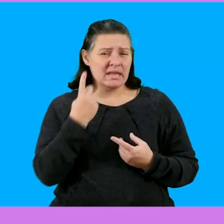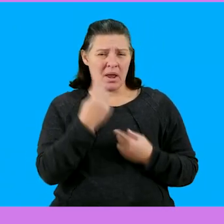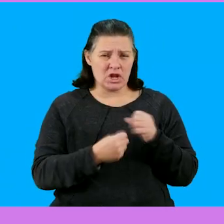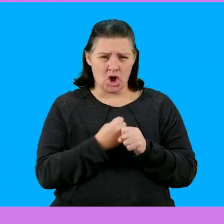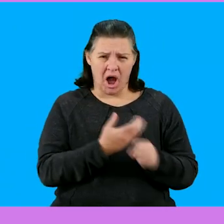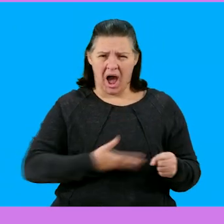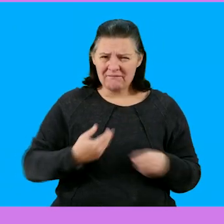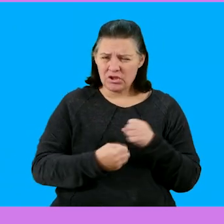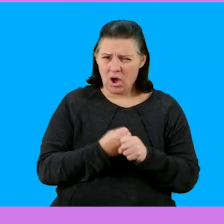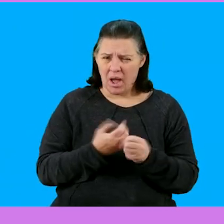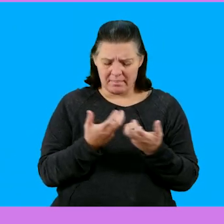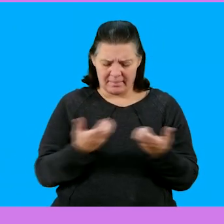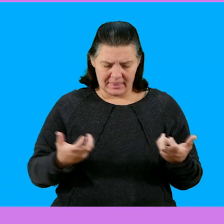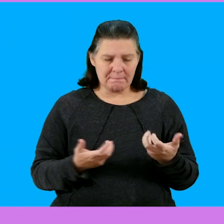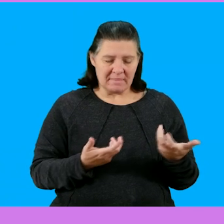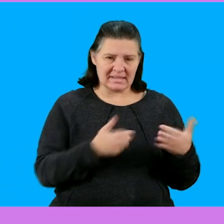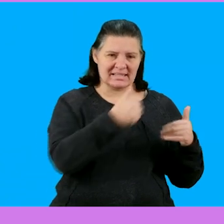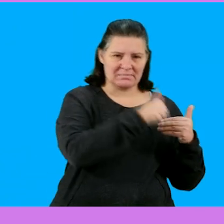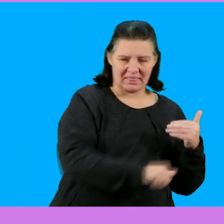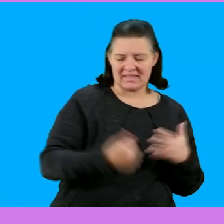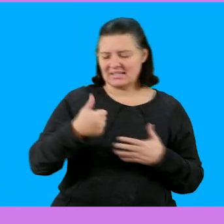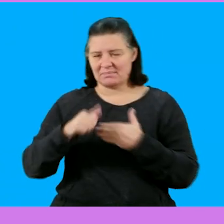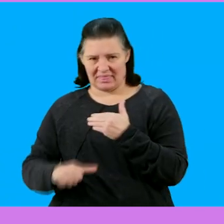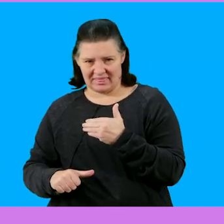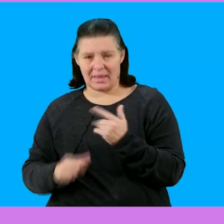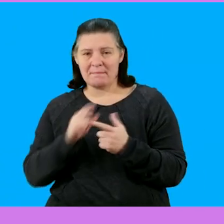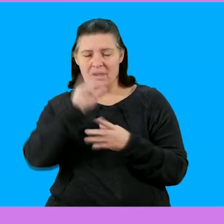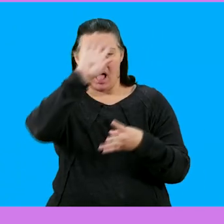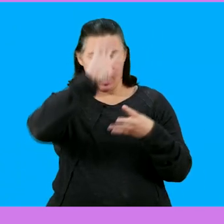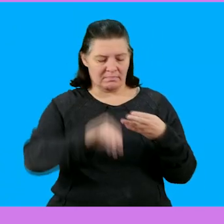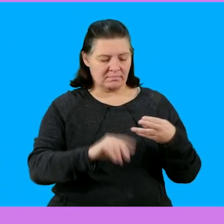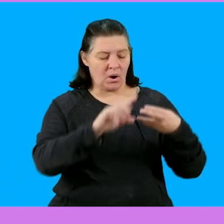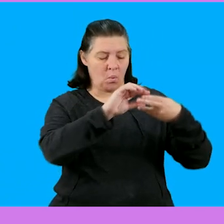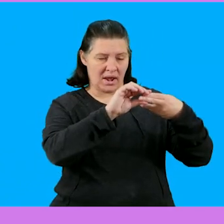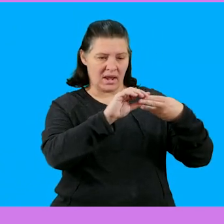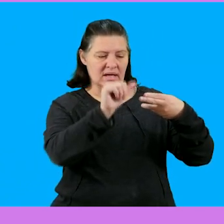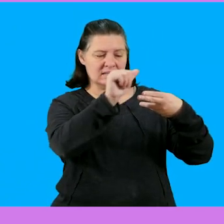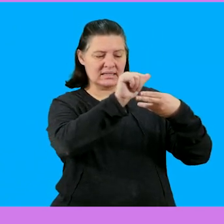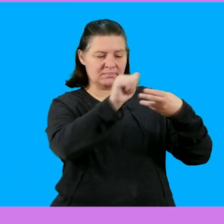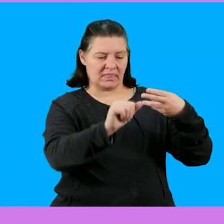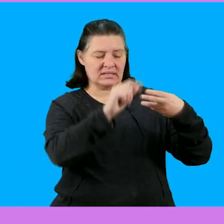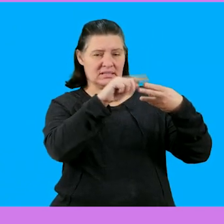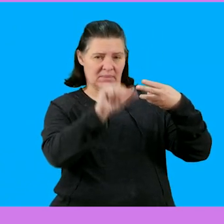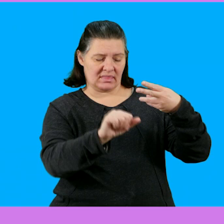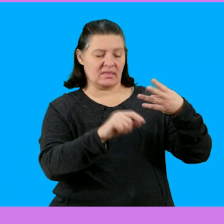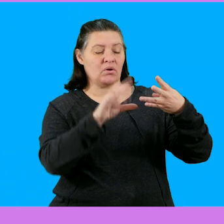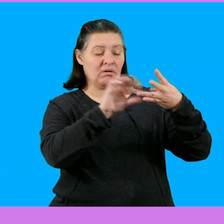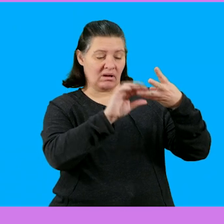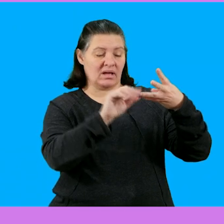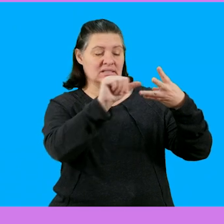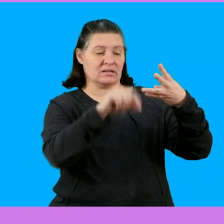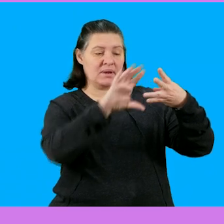in 1 year? It's 2, but since we are working over a period of 2 years, there will be 4 half years. So I will now be working